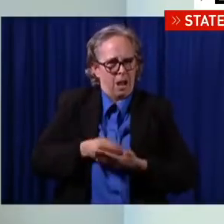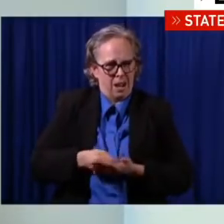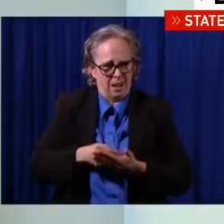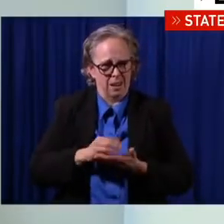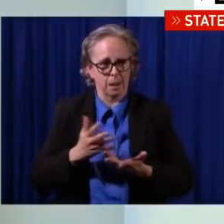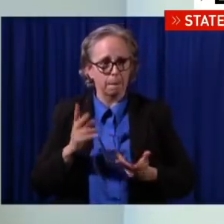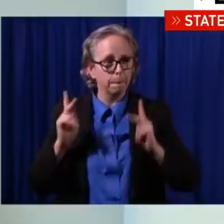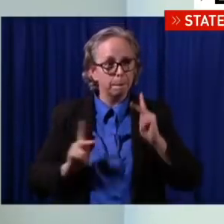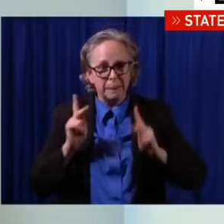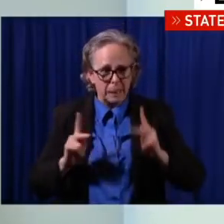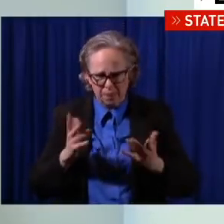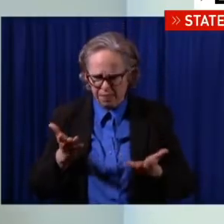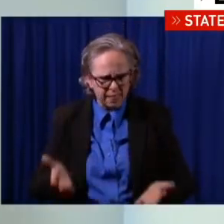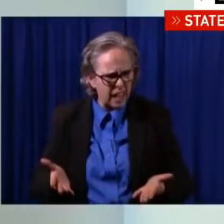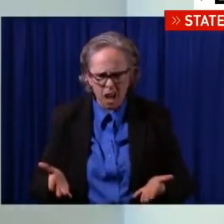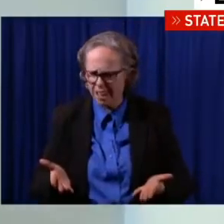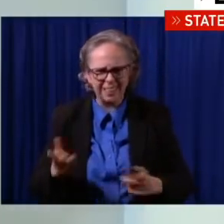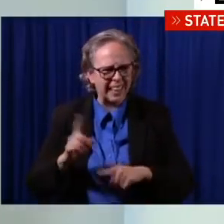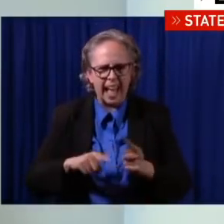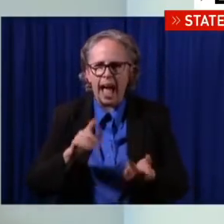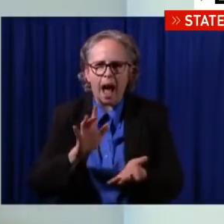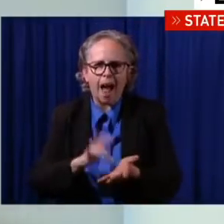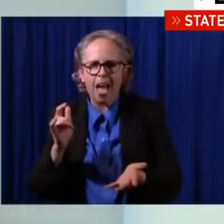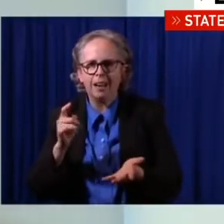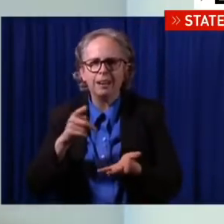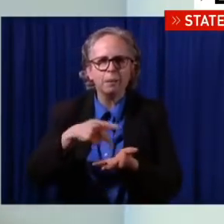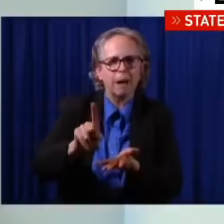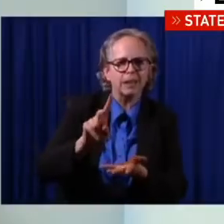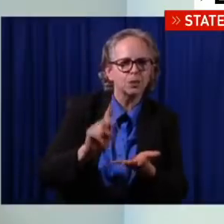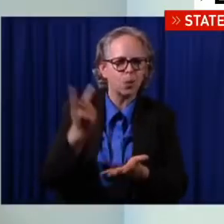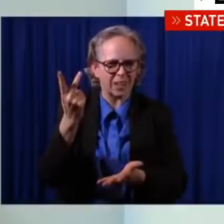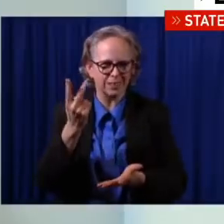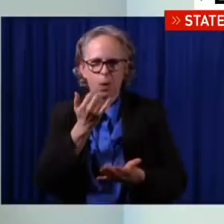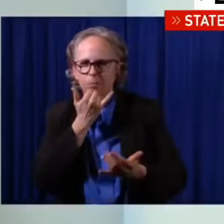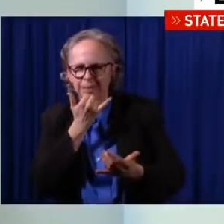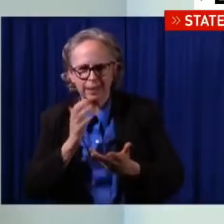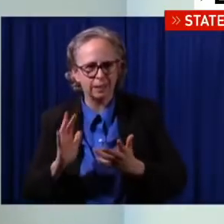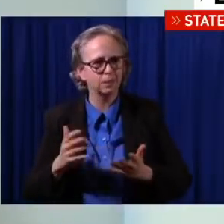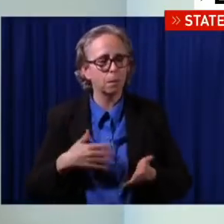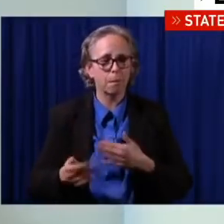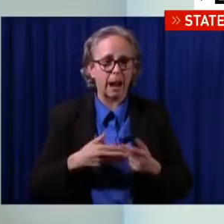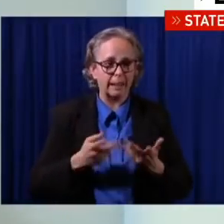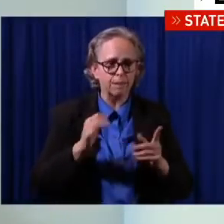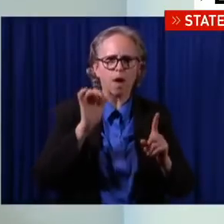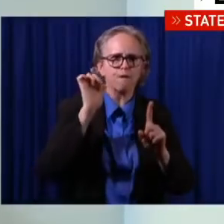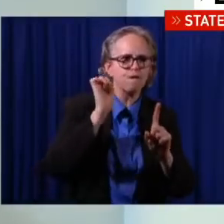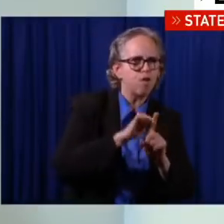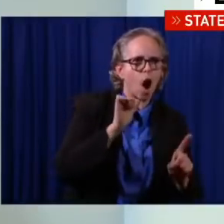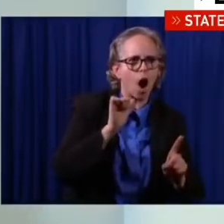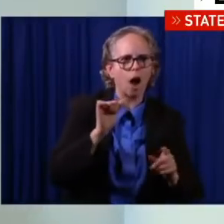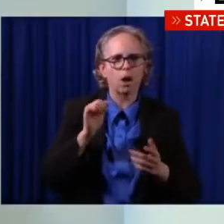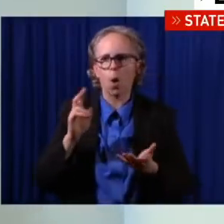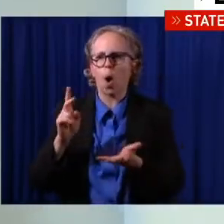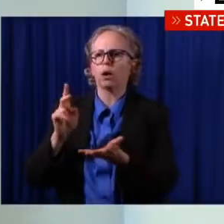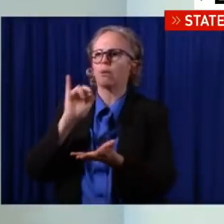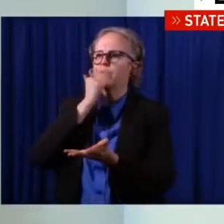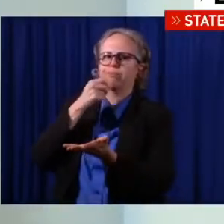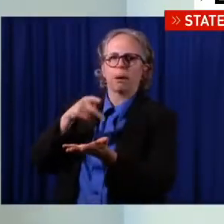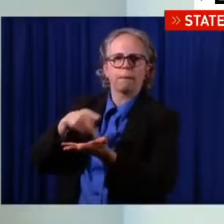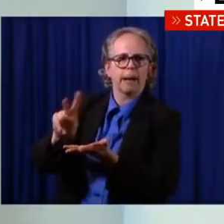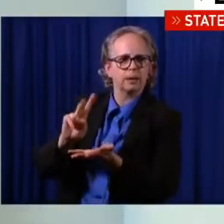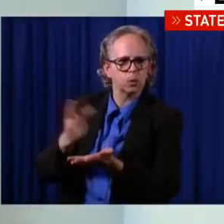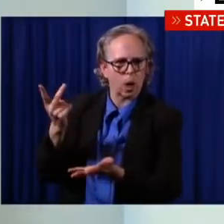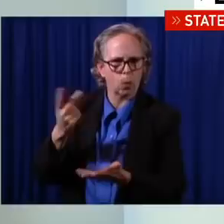it before. And whether it's fraud or duplication, just understand that we're aggressively deploying